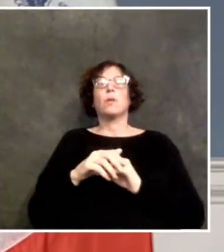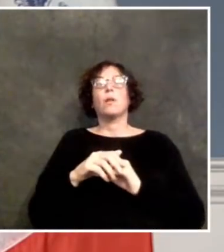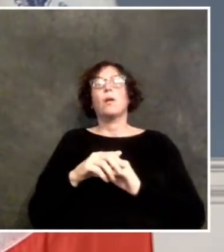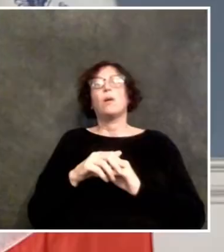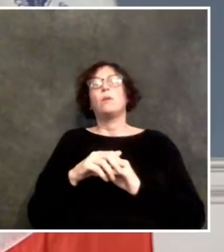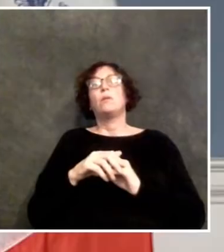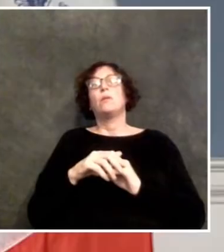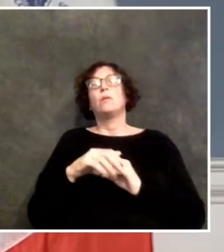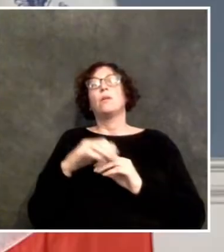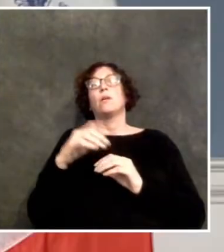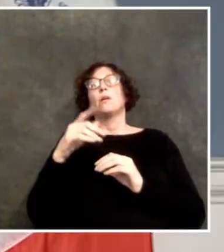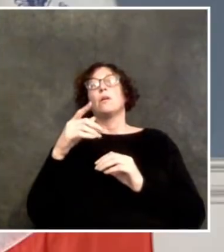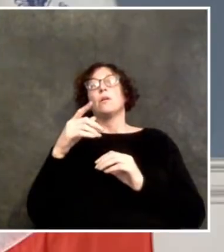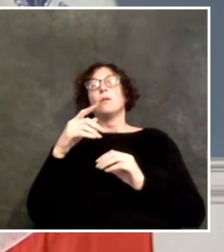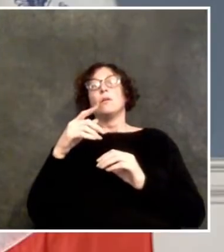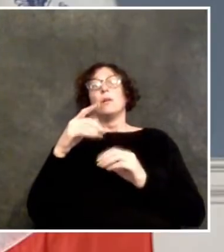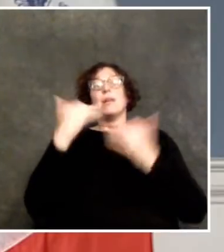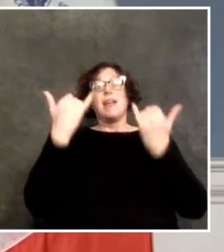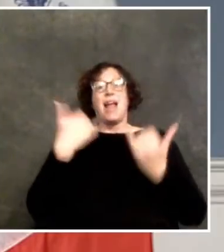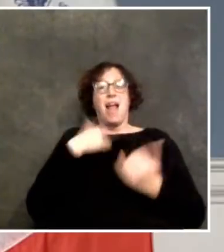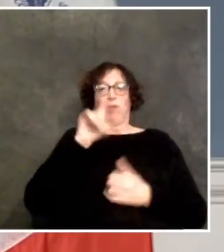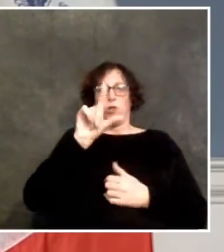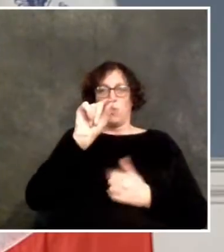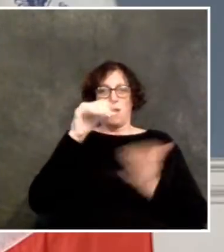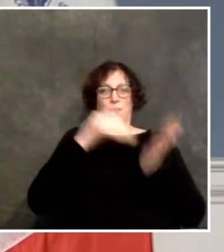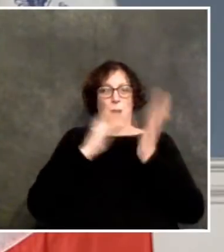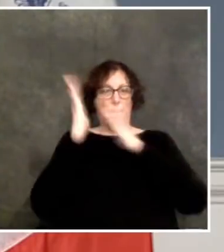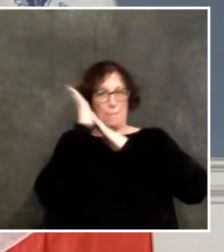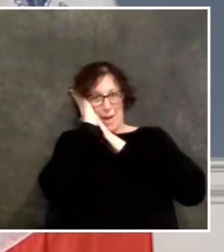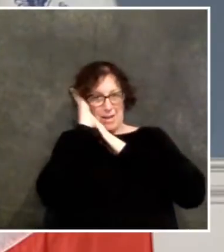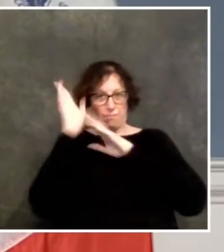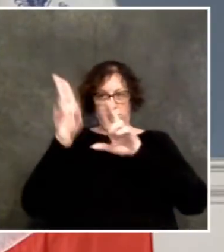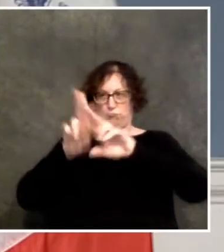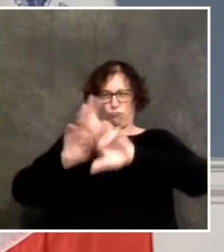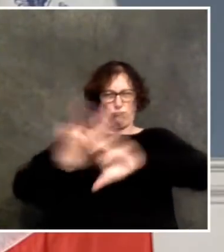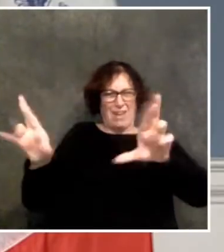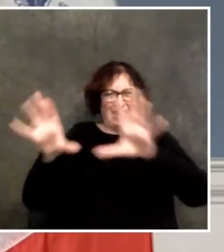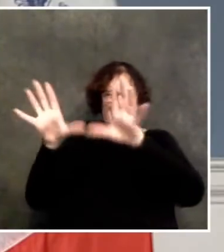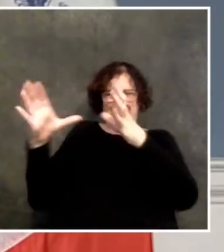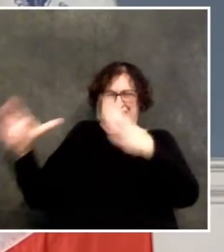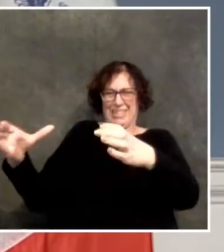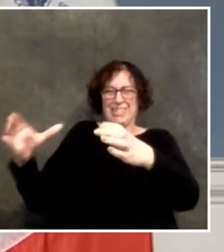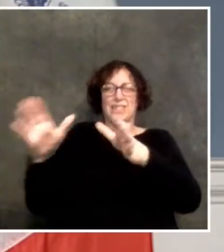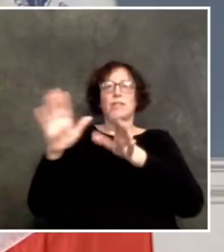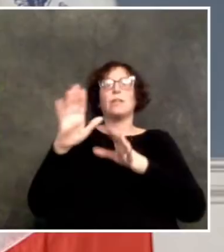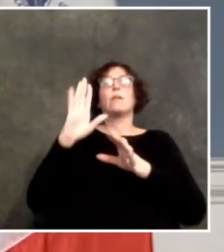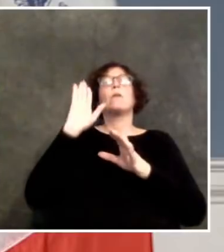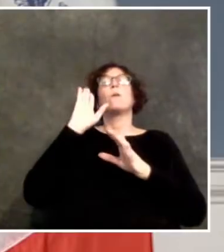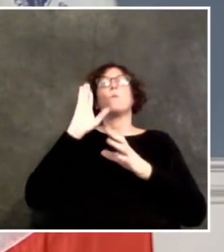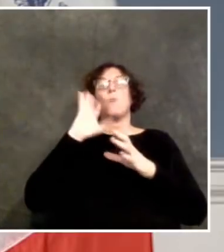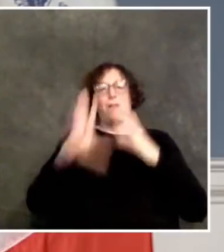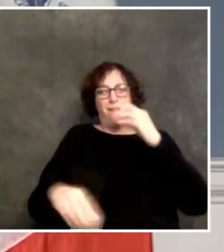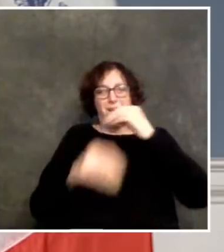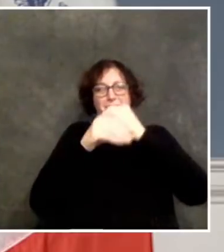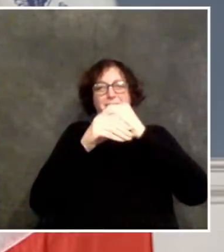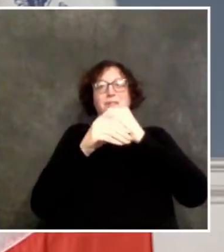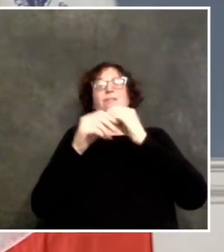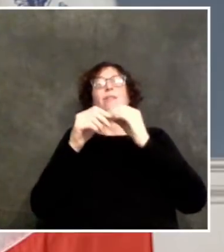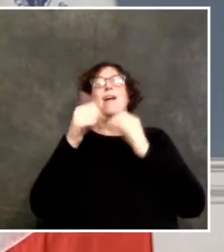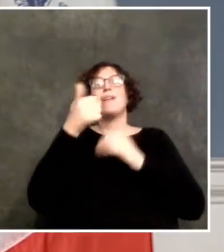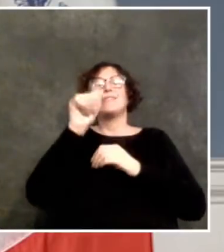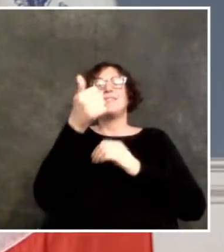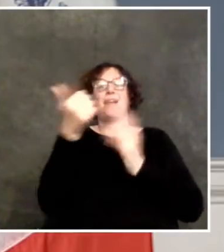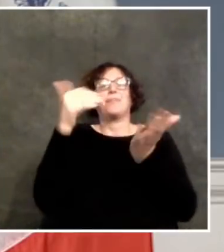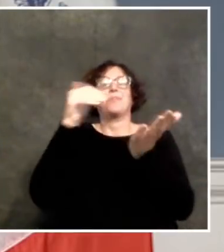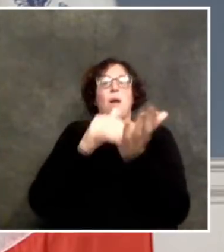30,000 beds ultimately will be ICU. That includes every single hospital. Those 2 Staten Island hospitals have to